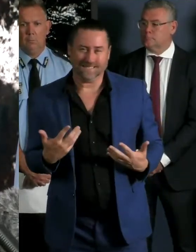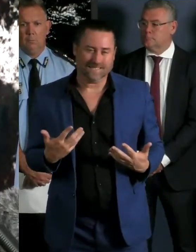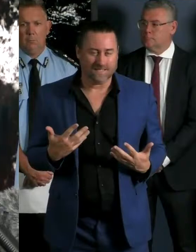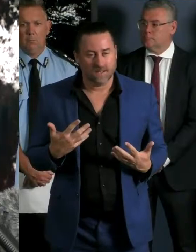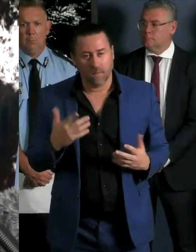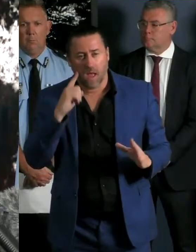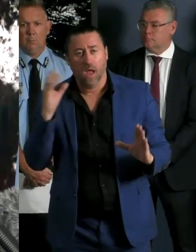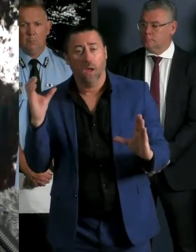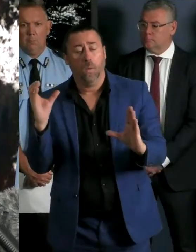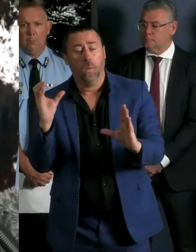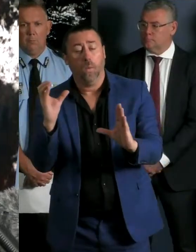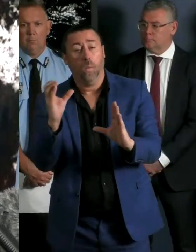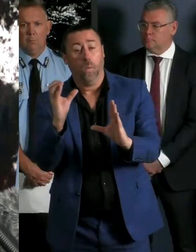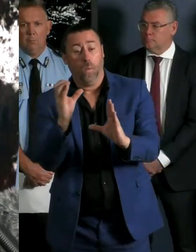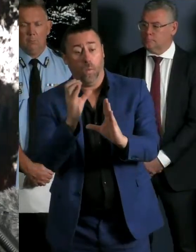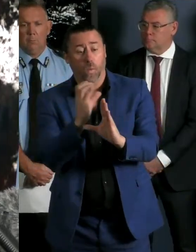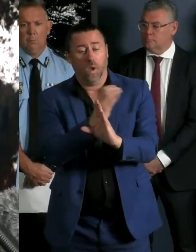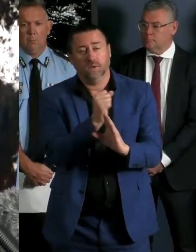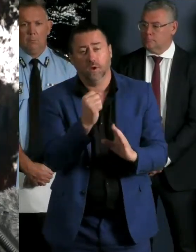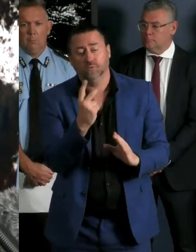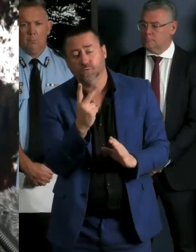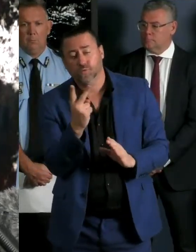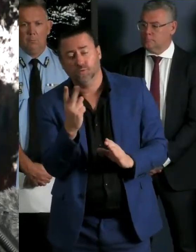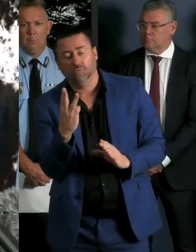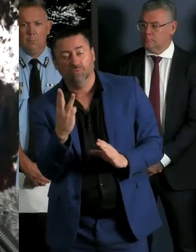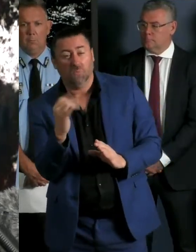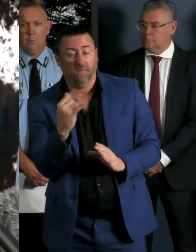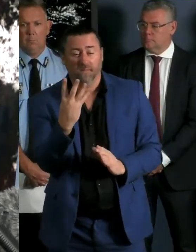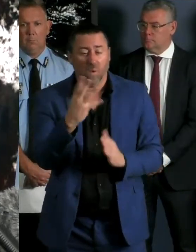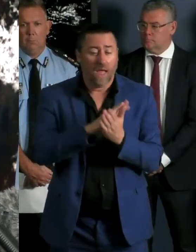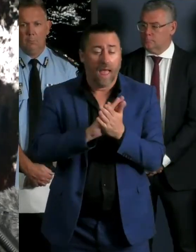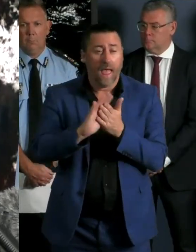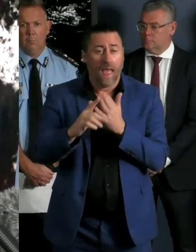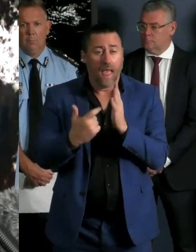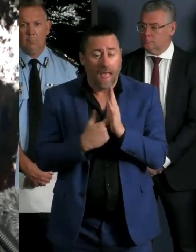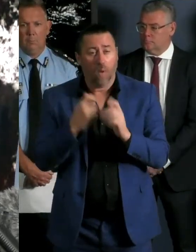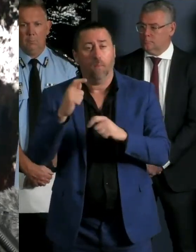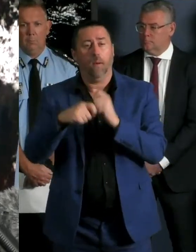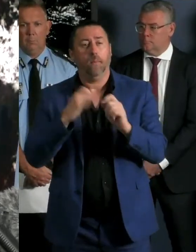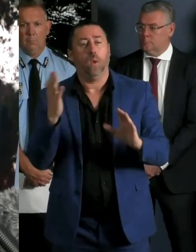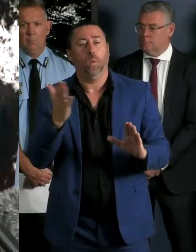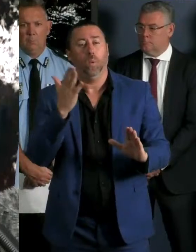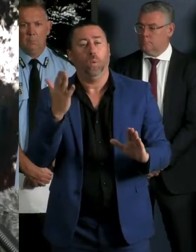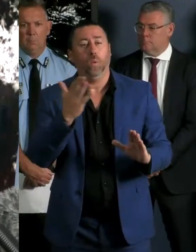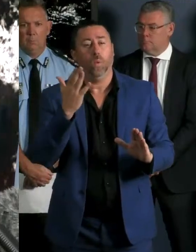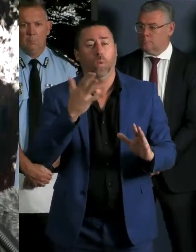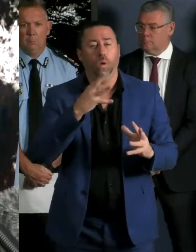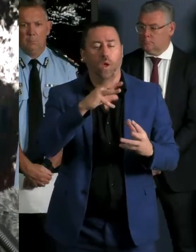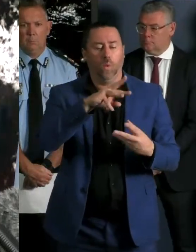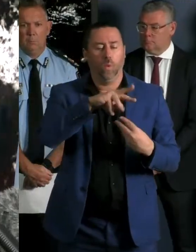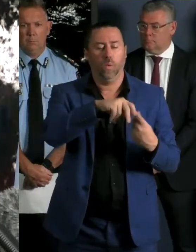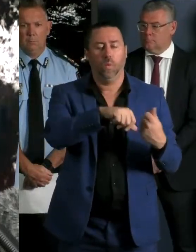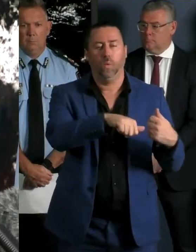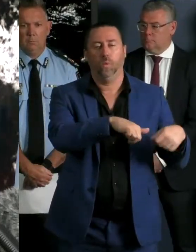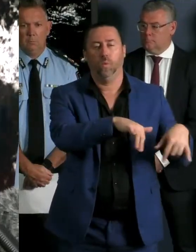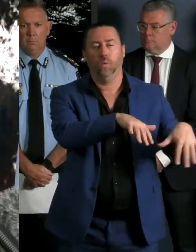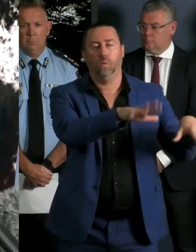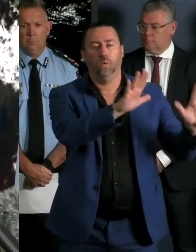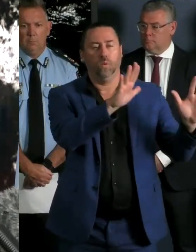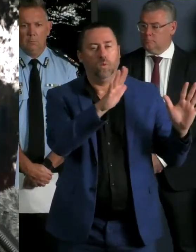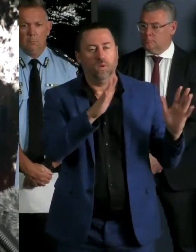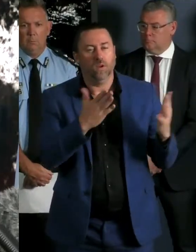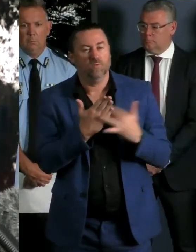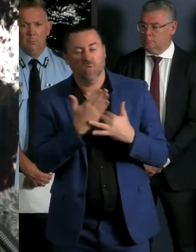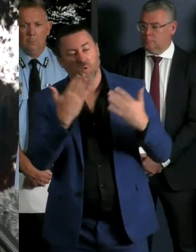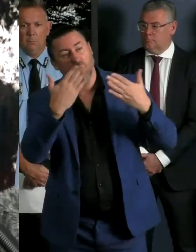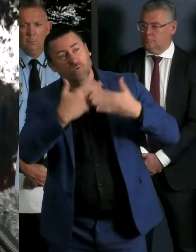of crossing, it will weaken into a low pressure system, and that wind will slowly weaken off over the course of this evening